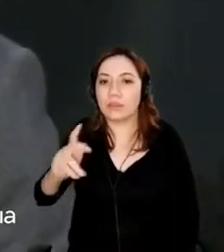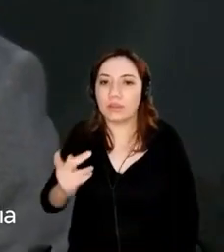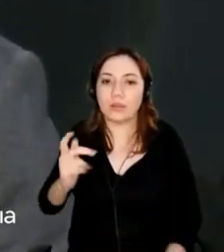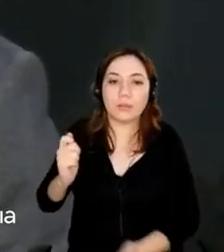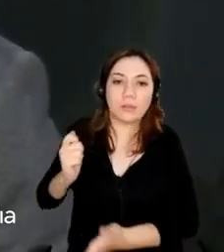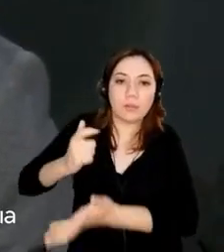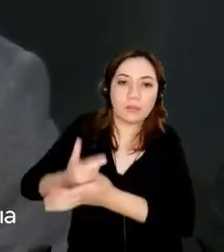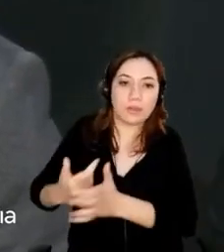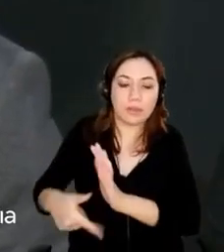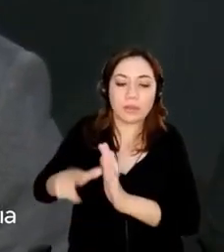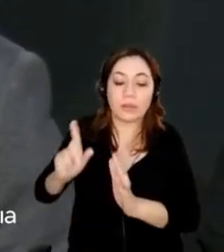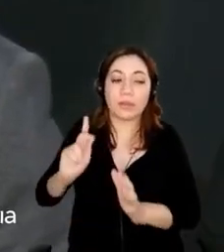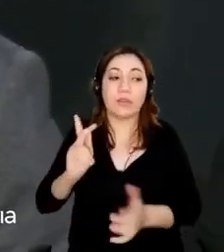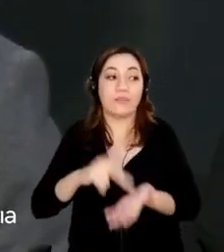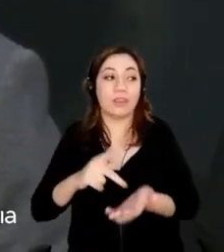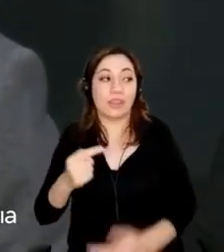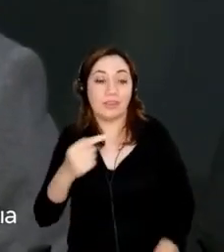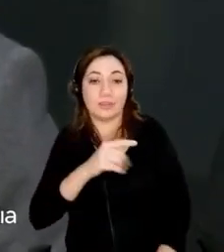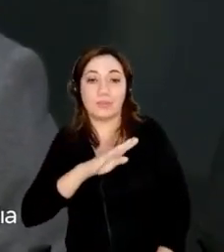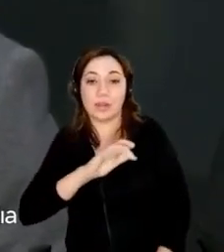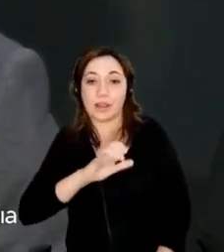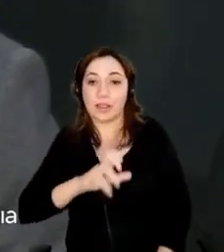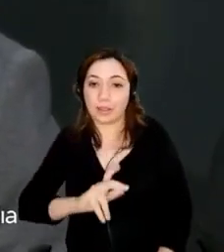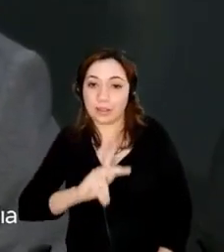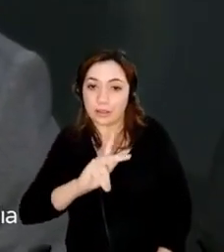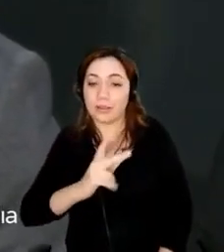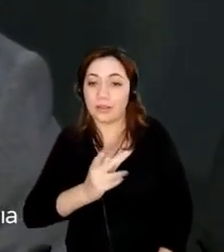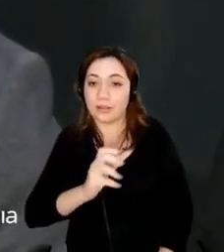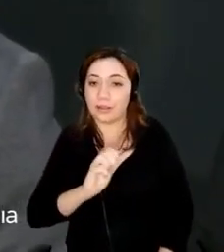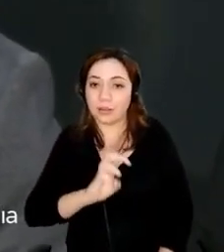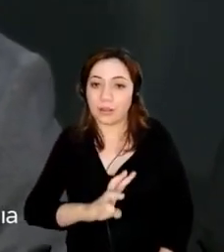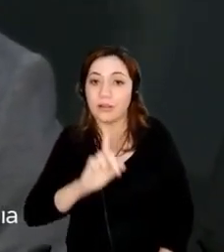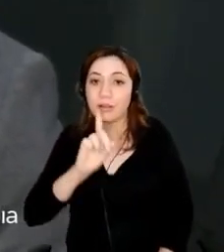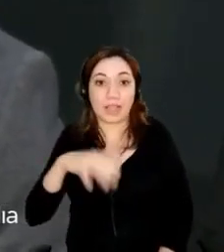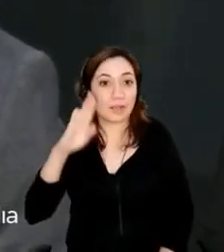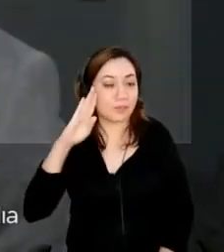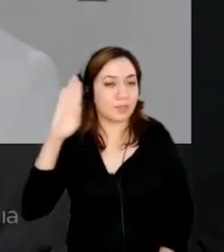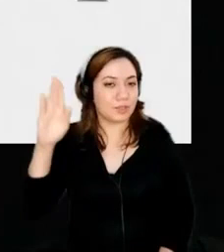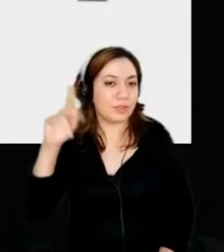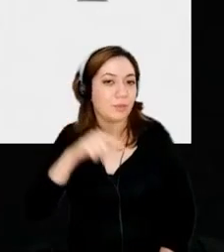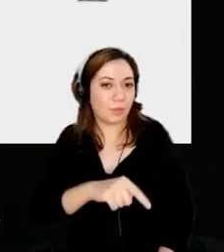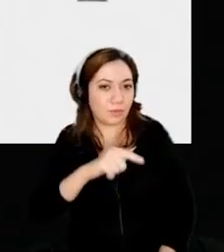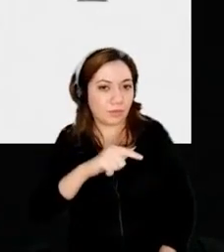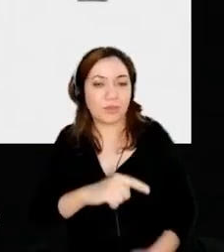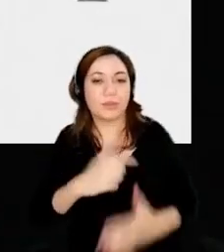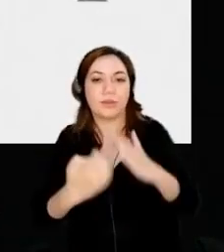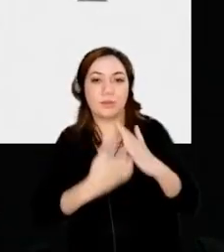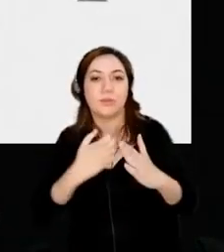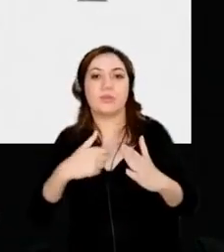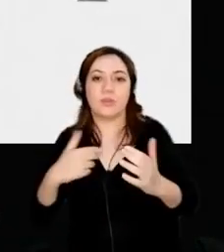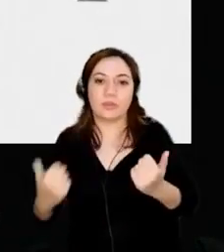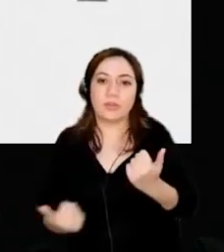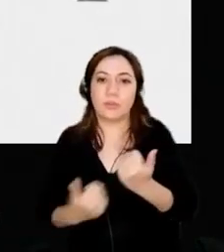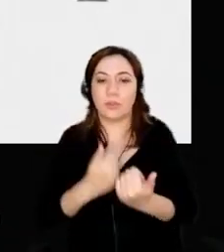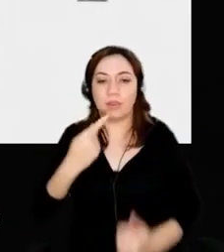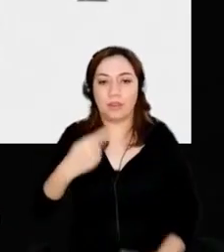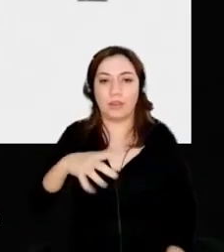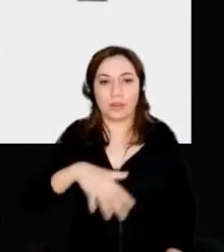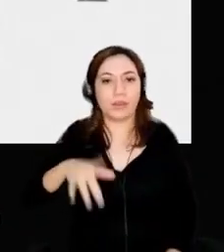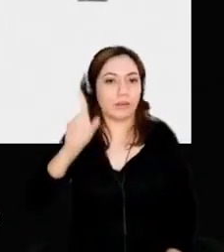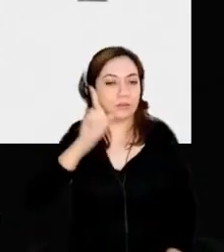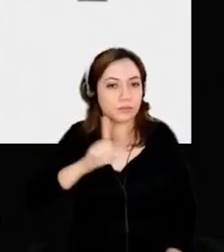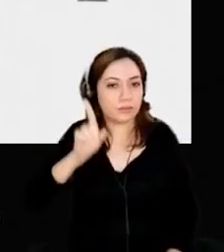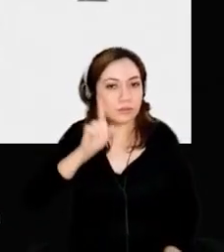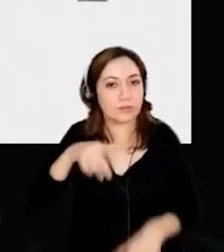one of our primary or main customers that we support in the U.S. market. I've been with MasterCard for about 6 years, leading the account